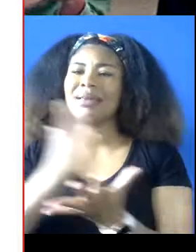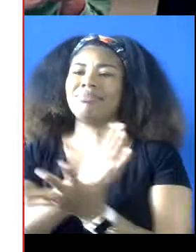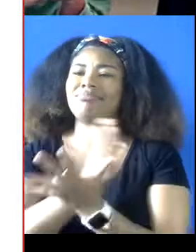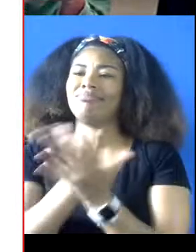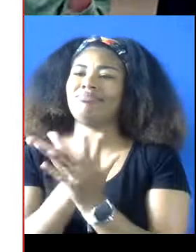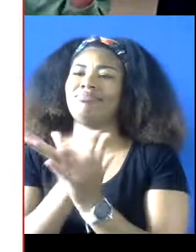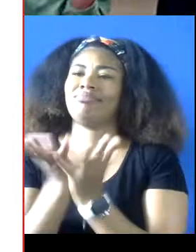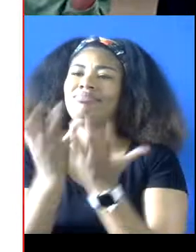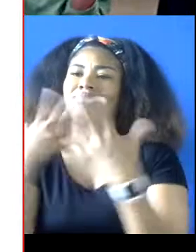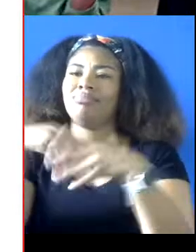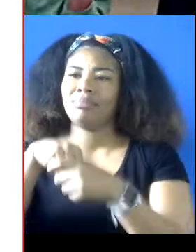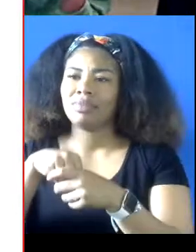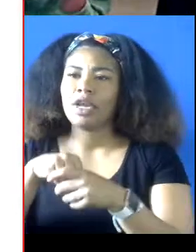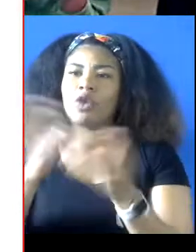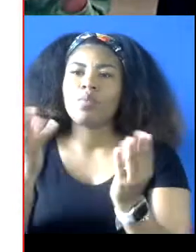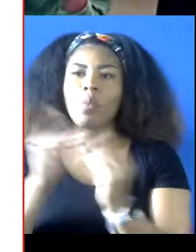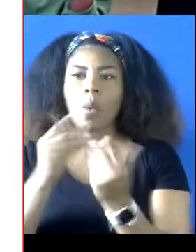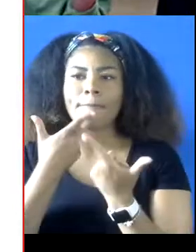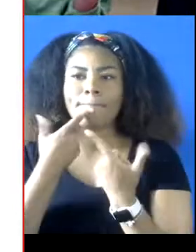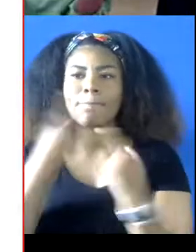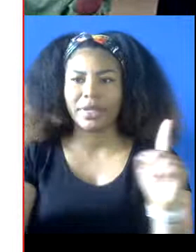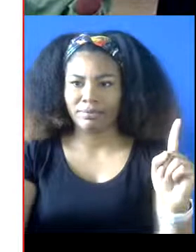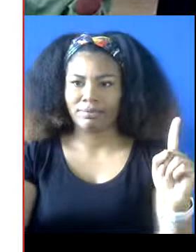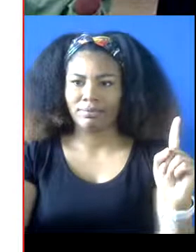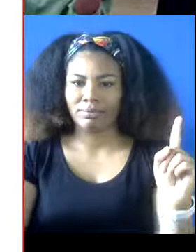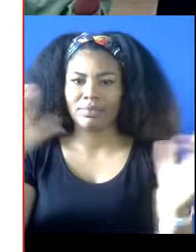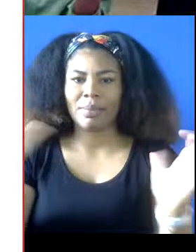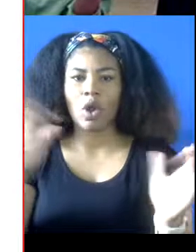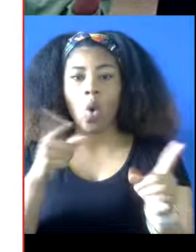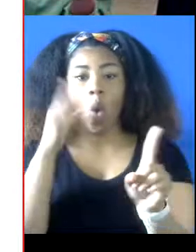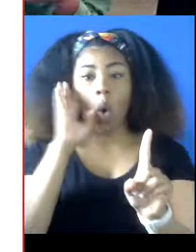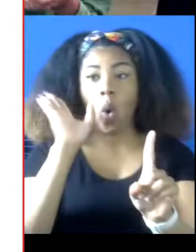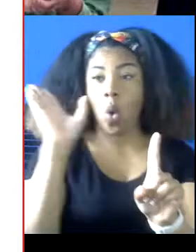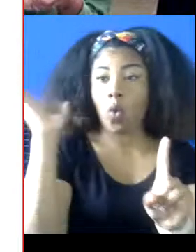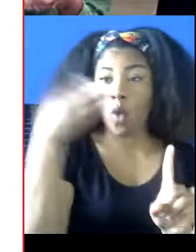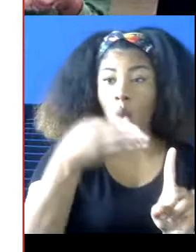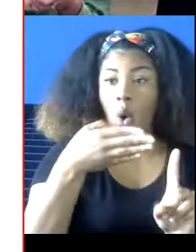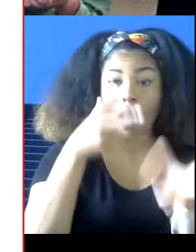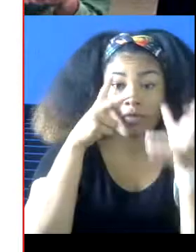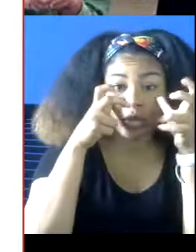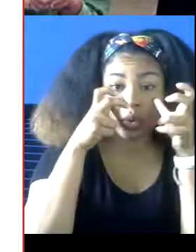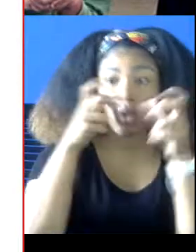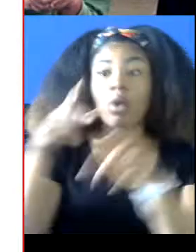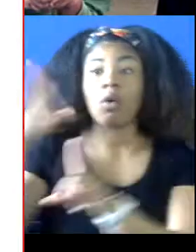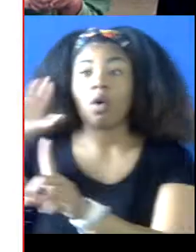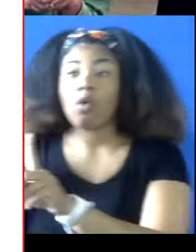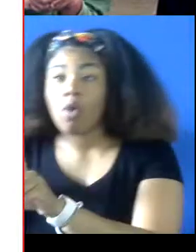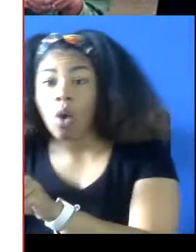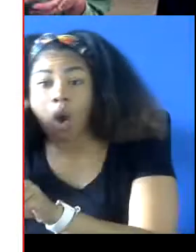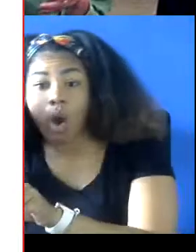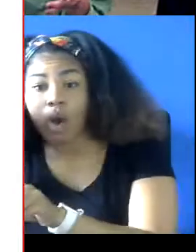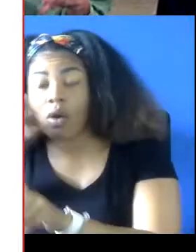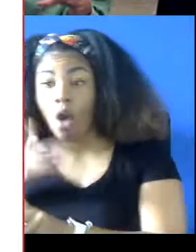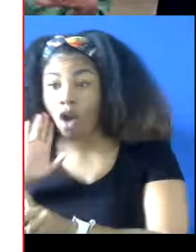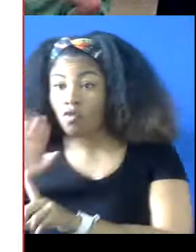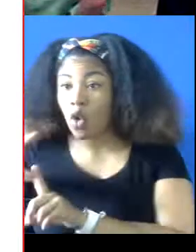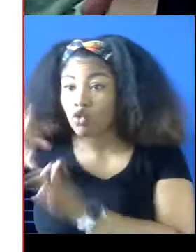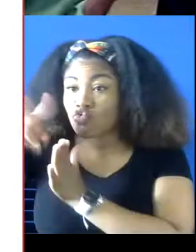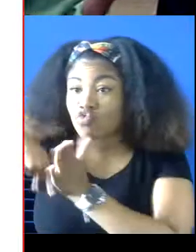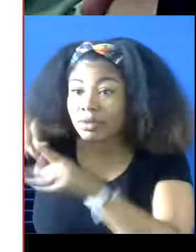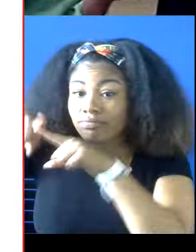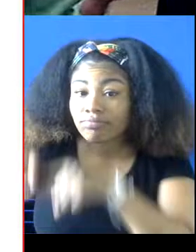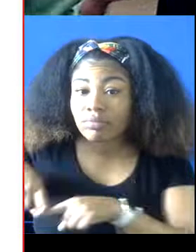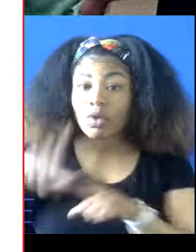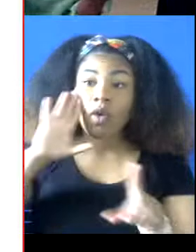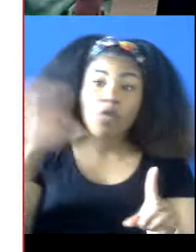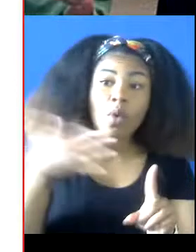just trying to target a single one particular learning style. So what this visual shows is that we're not really throwing the